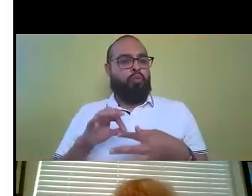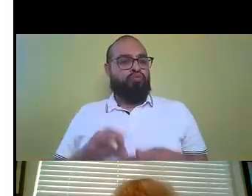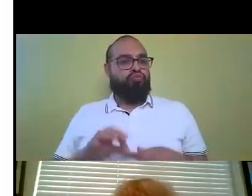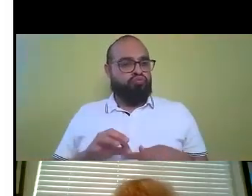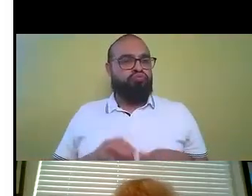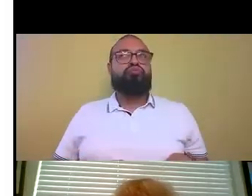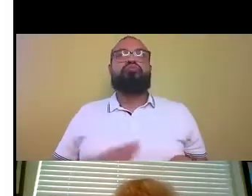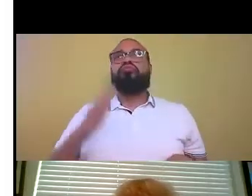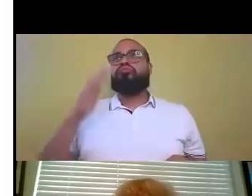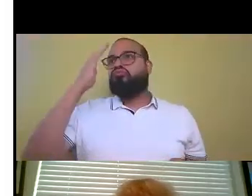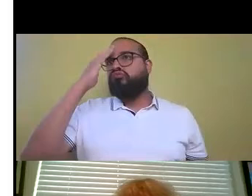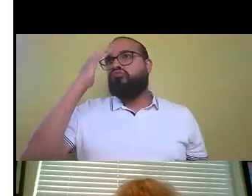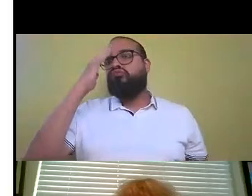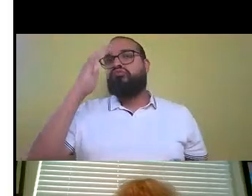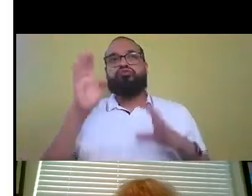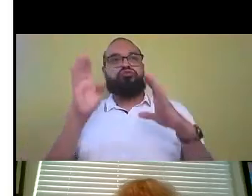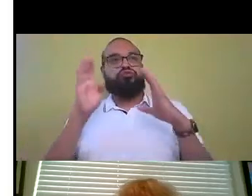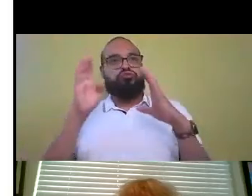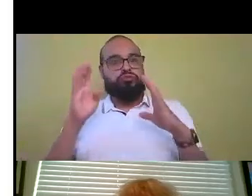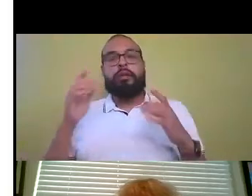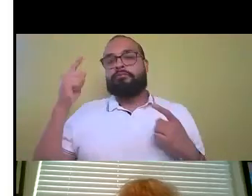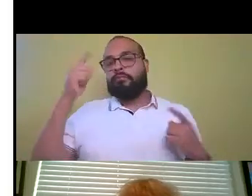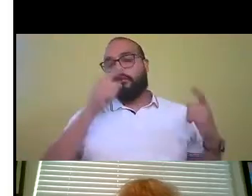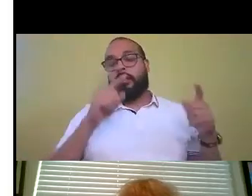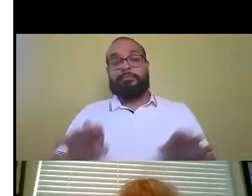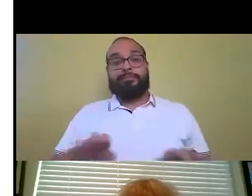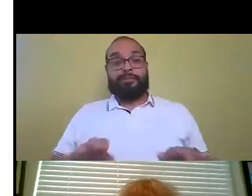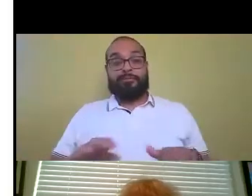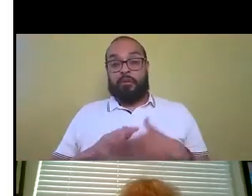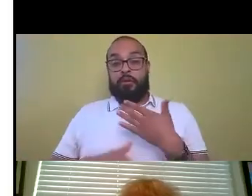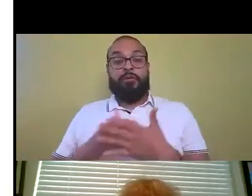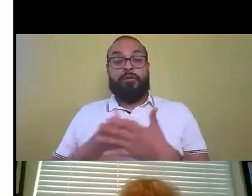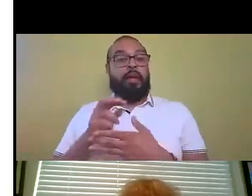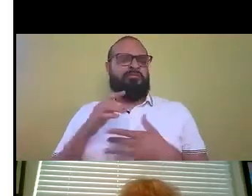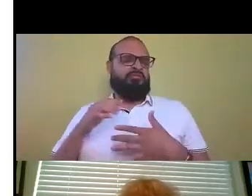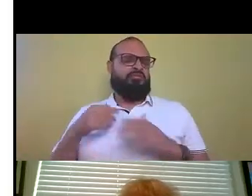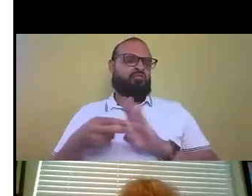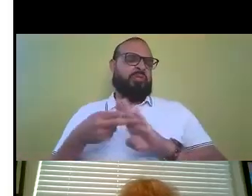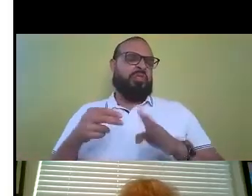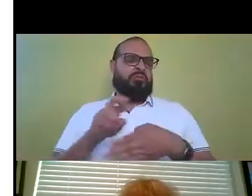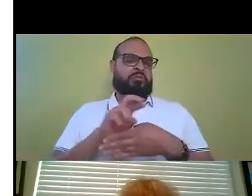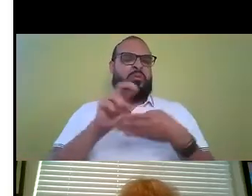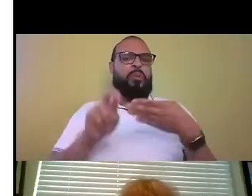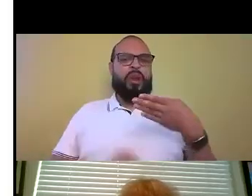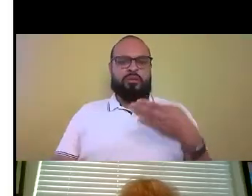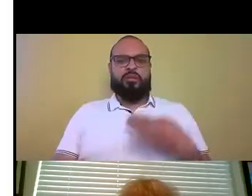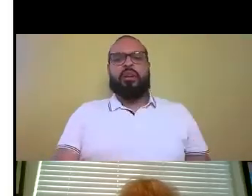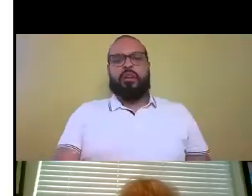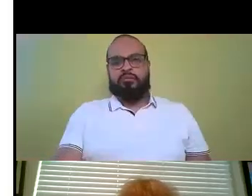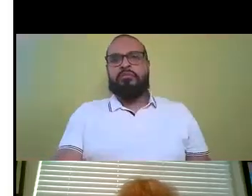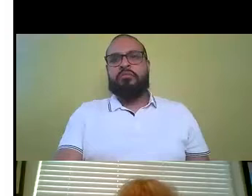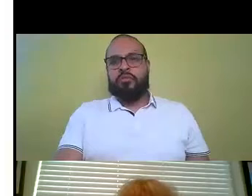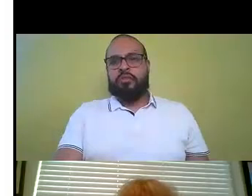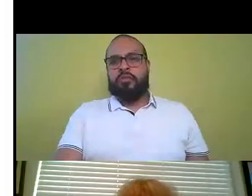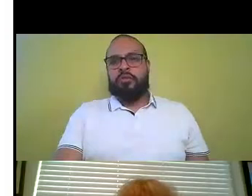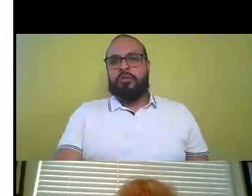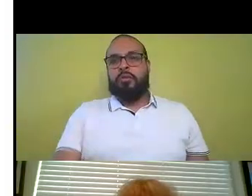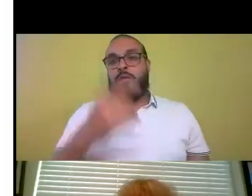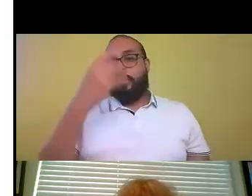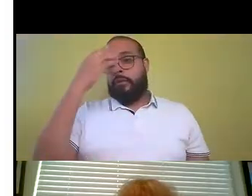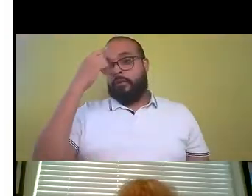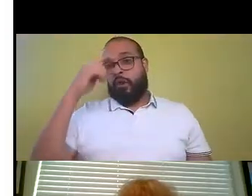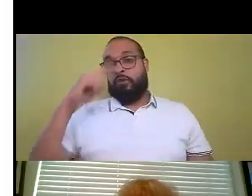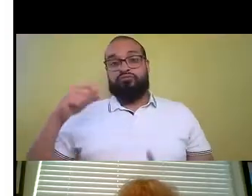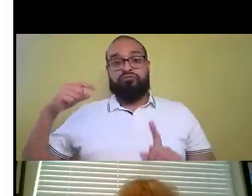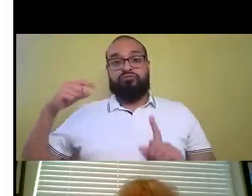our emotions and our thoughts and behaviors, which we consider outcomes. We consider those outcomes of an optimal arousal state.